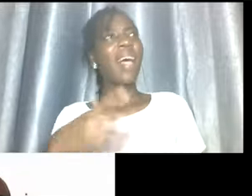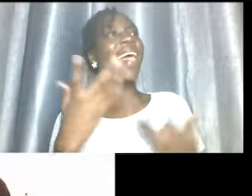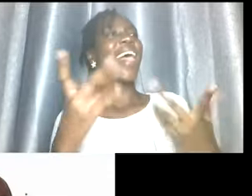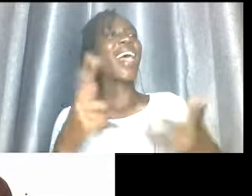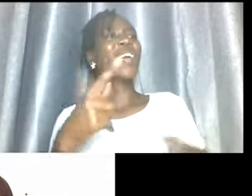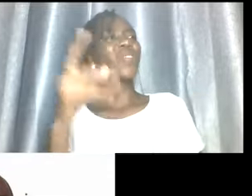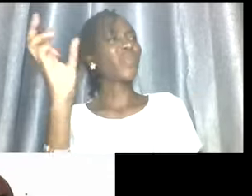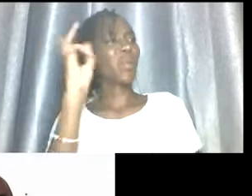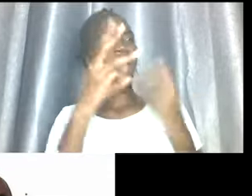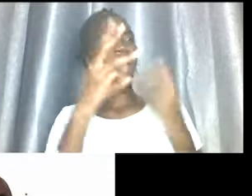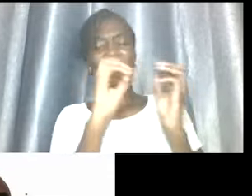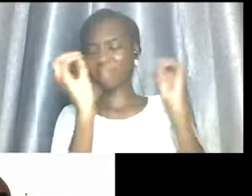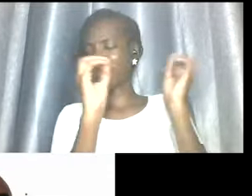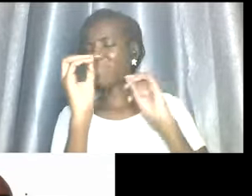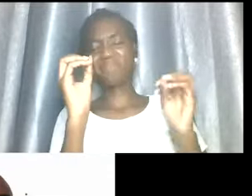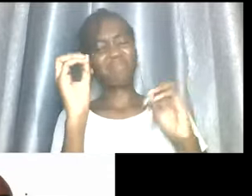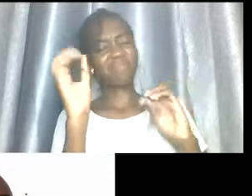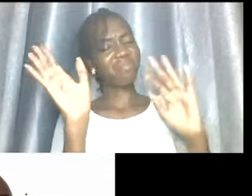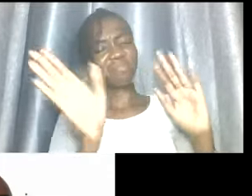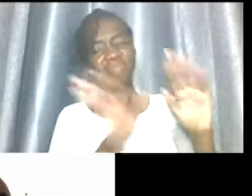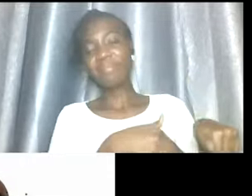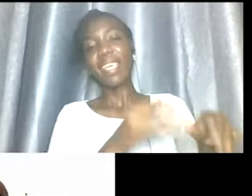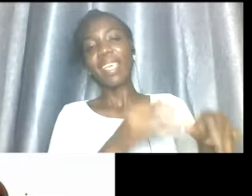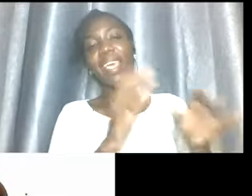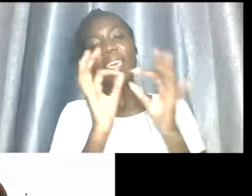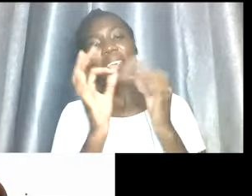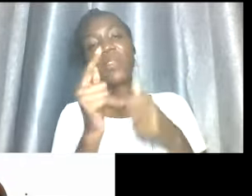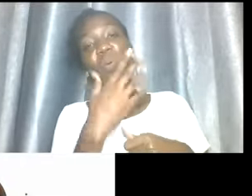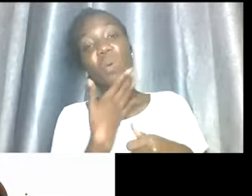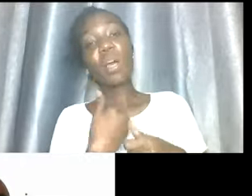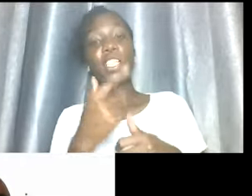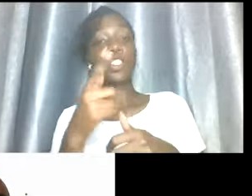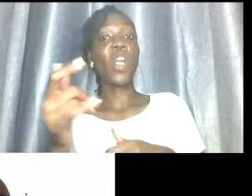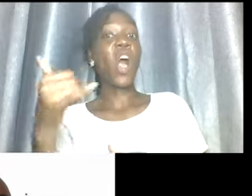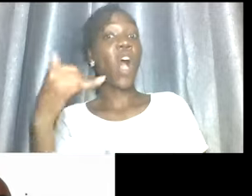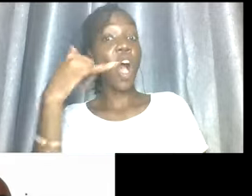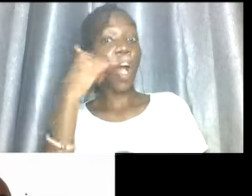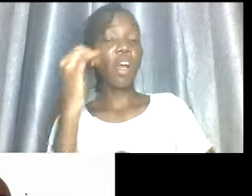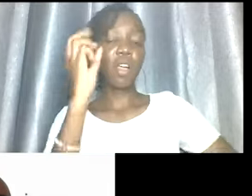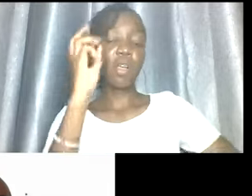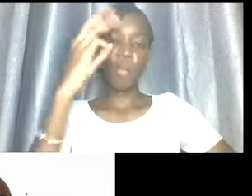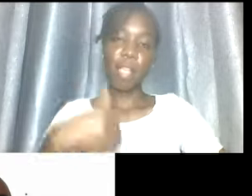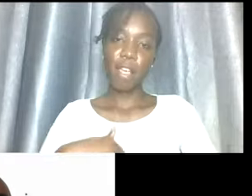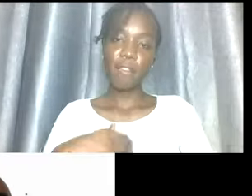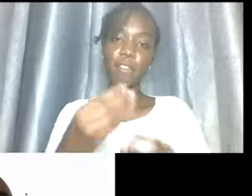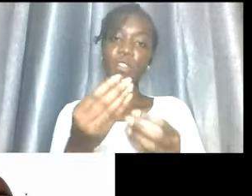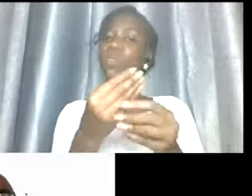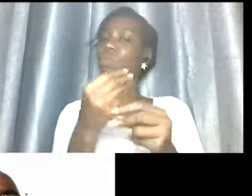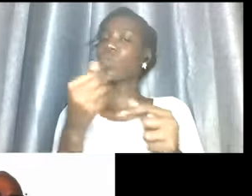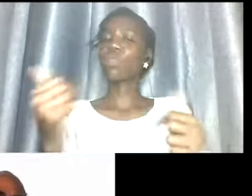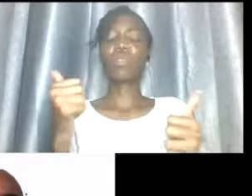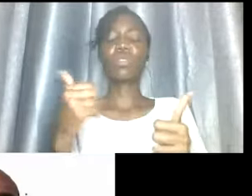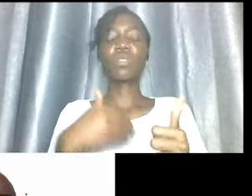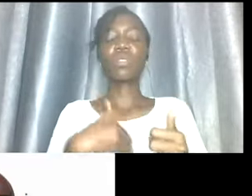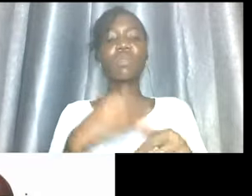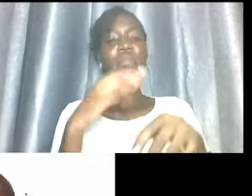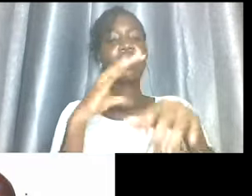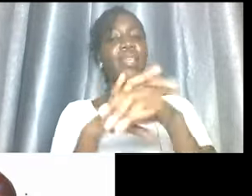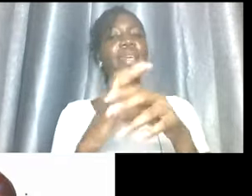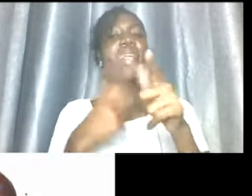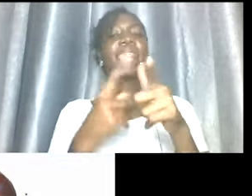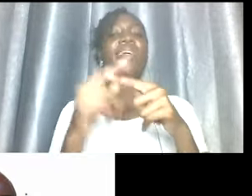it. If you need plywood, just call Garcia at Triton Solutions Enterprises, and he will get you that